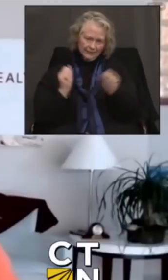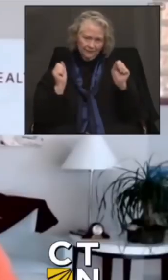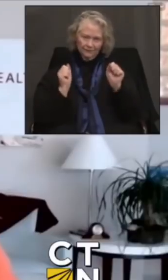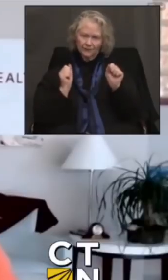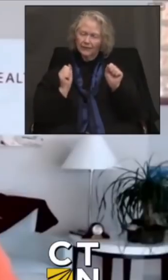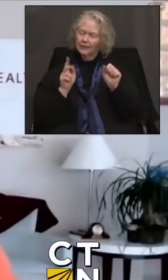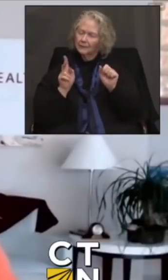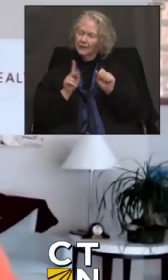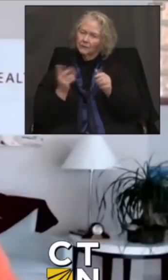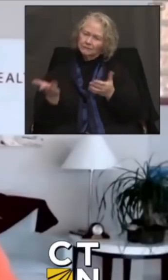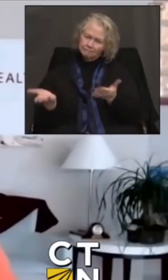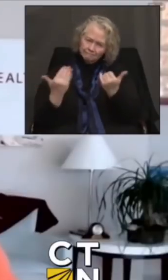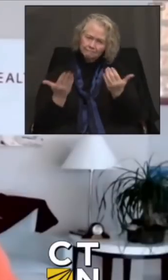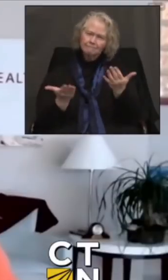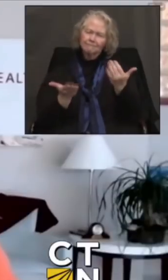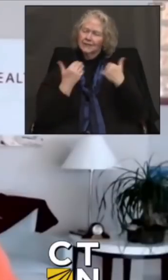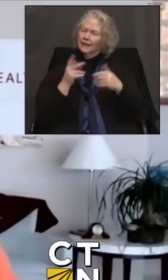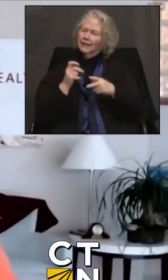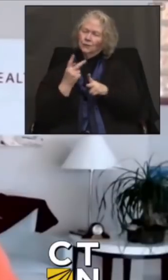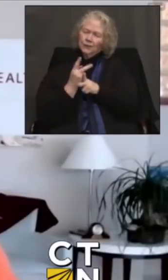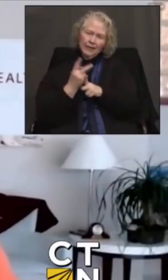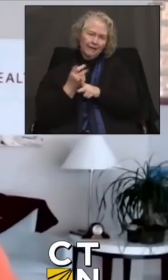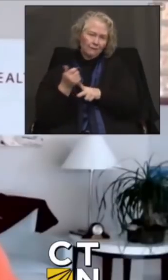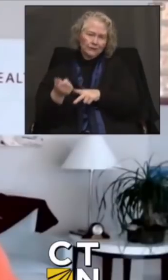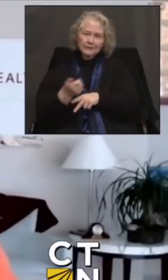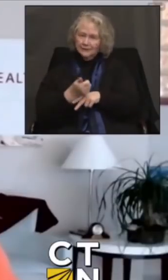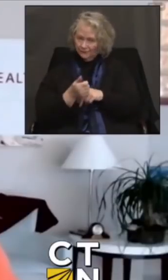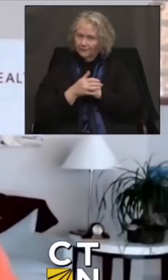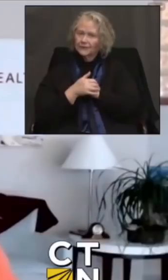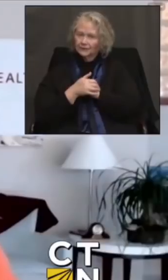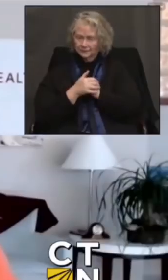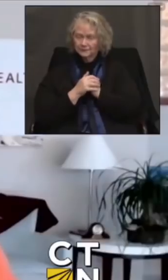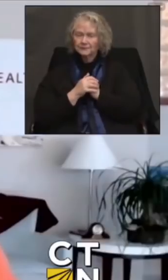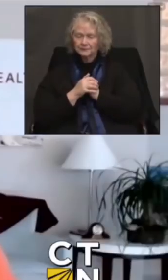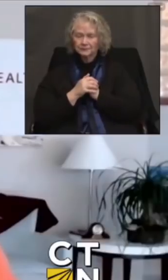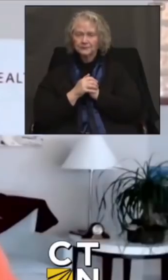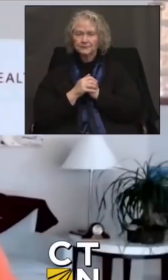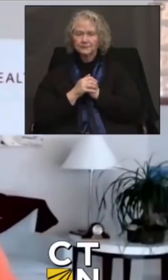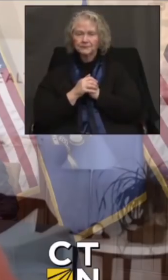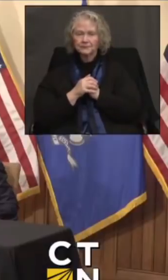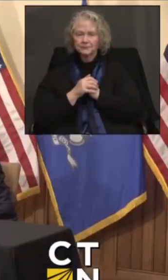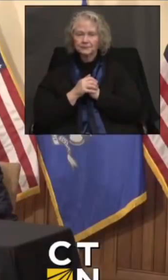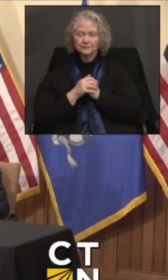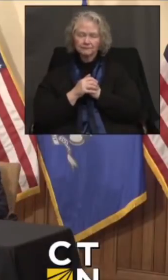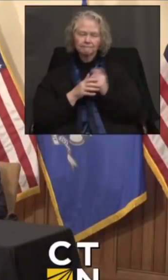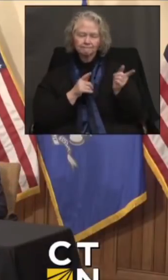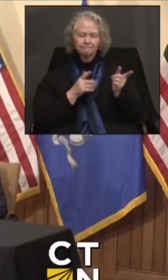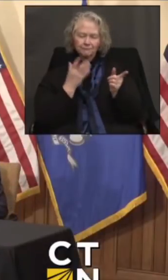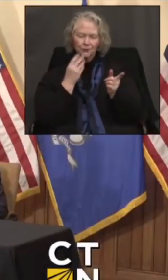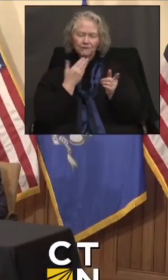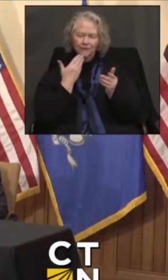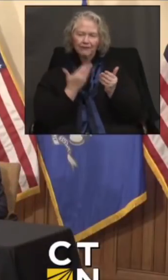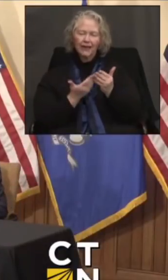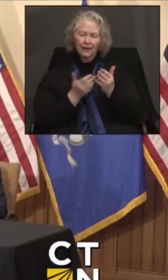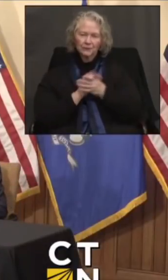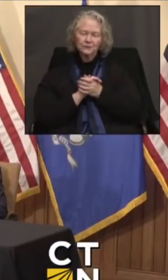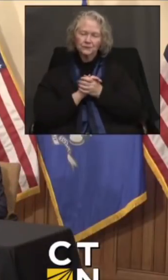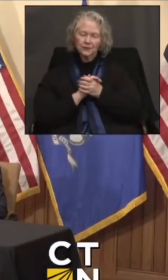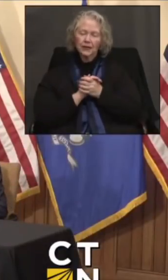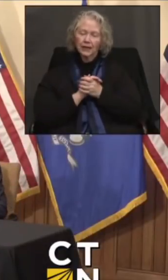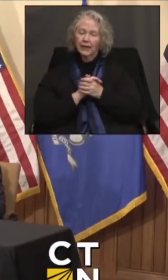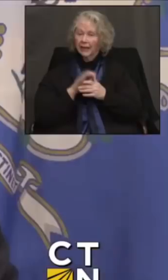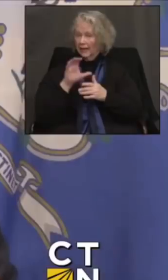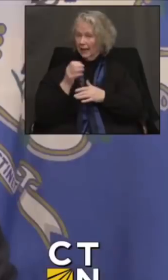people continue to care for themselves while we battle this pandemic. Beautiful, Kathy. Thank you. And Kathy